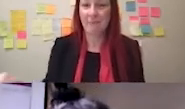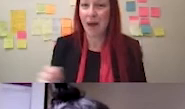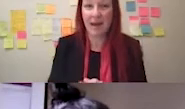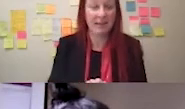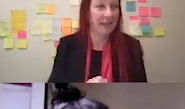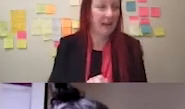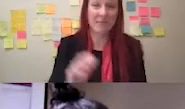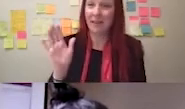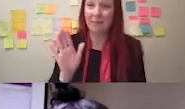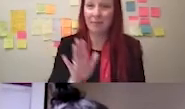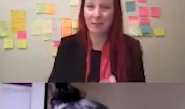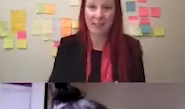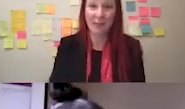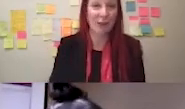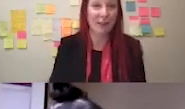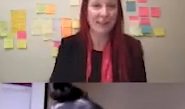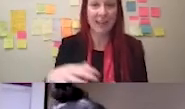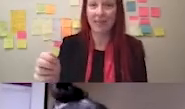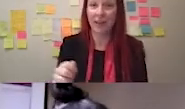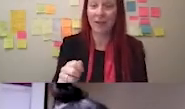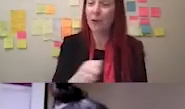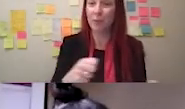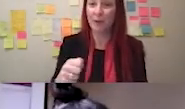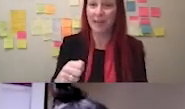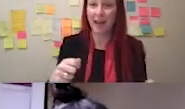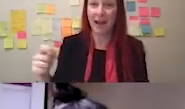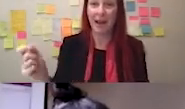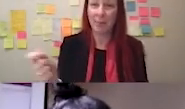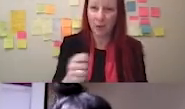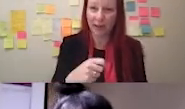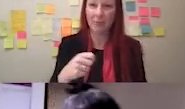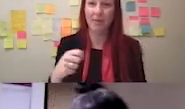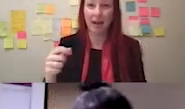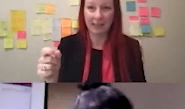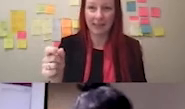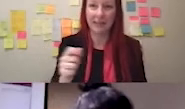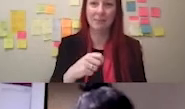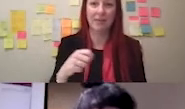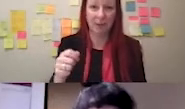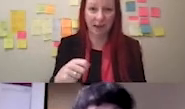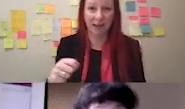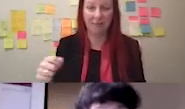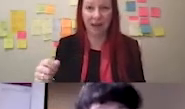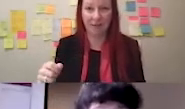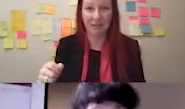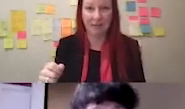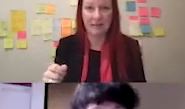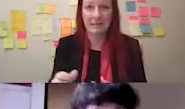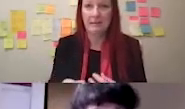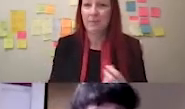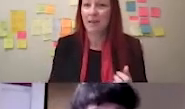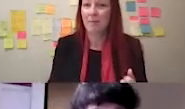I've had the laptop lid is closed and the notebook is out and I'm working with ideas with the pen and